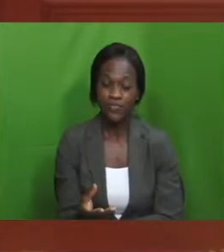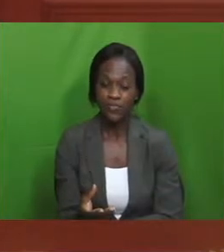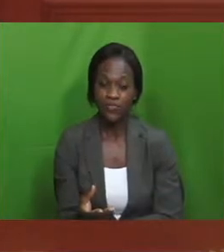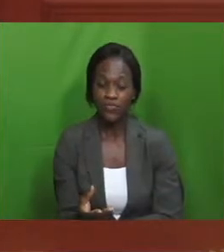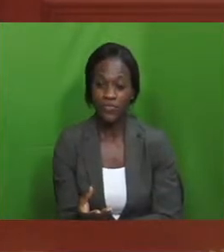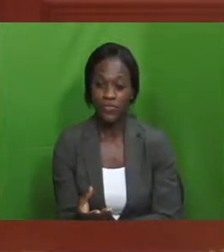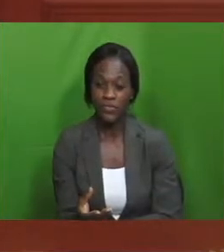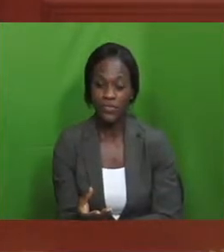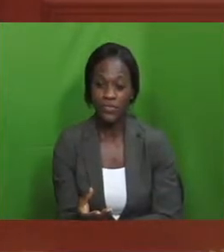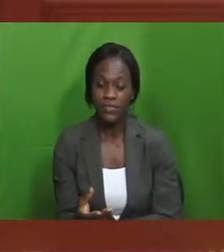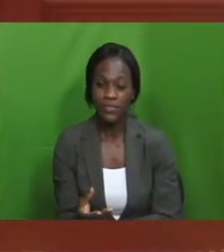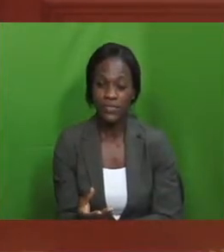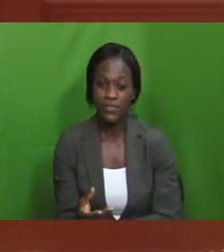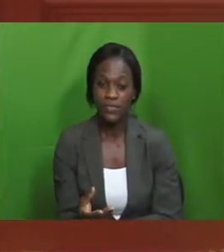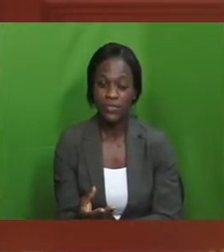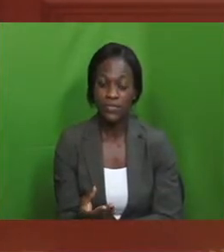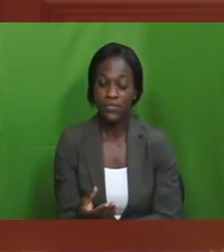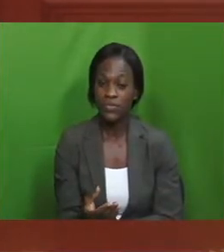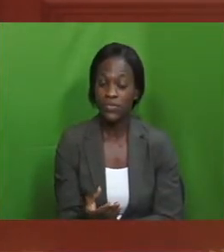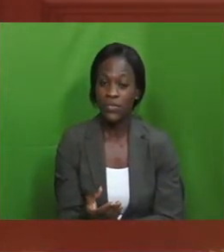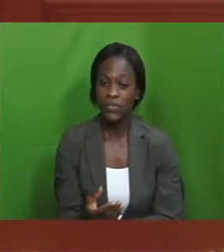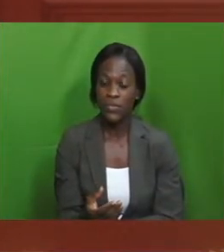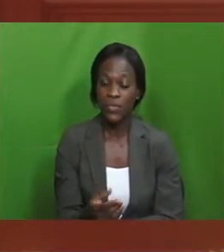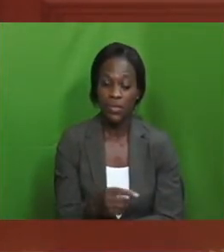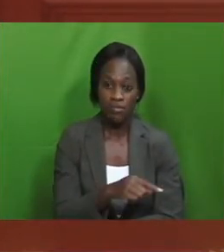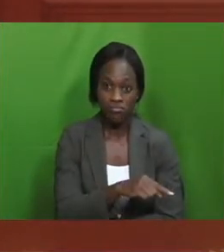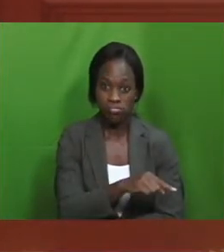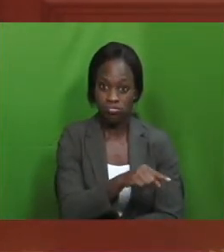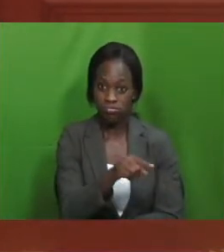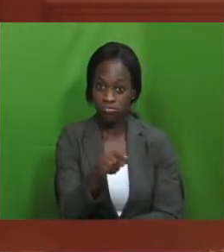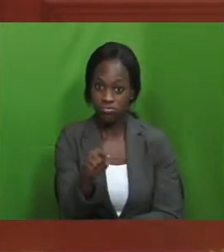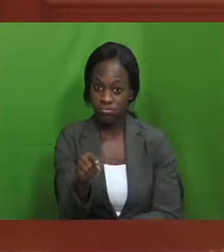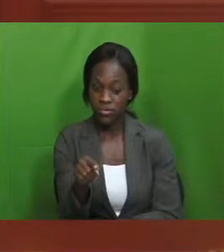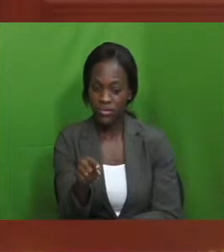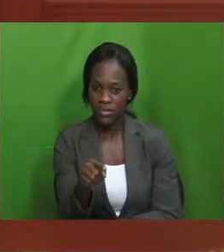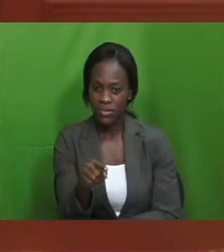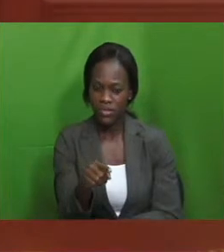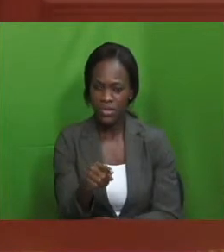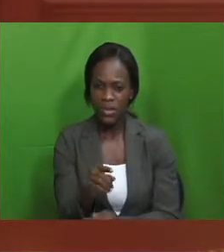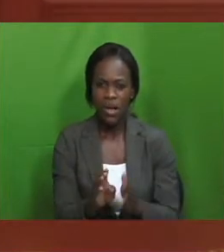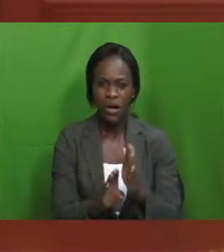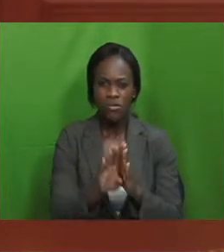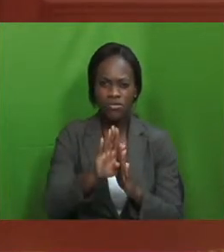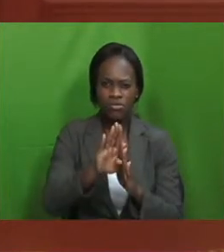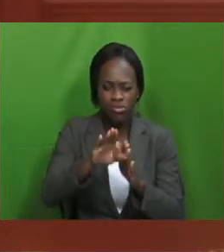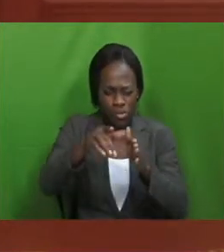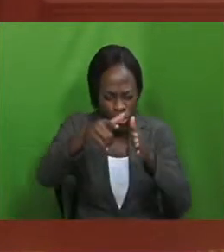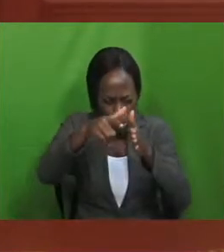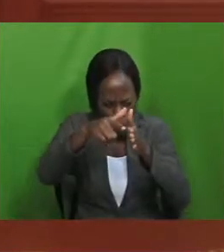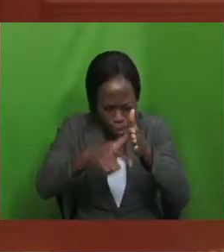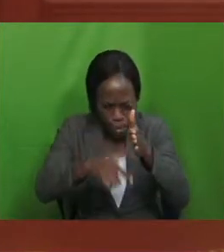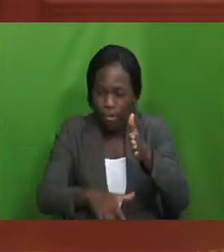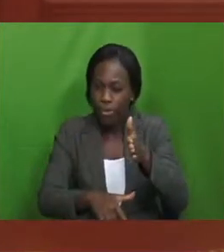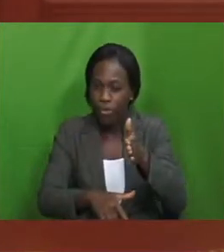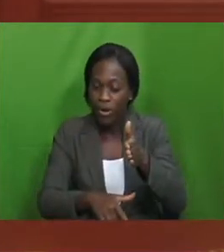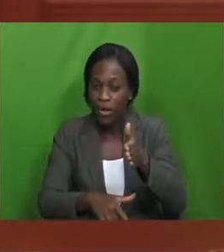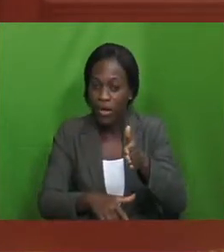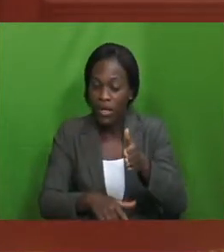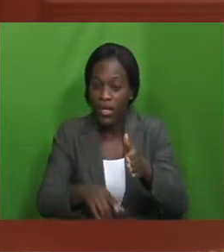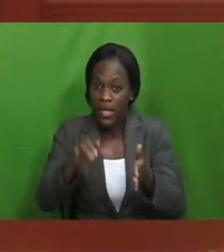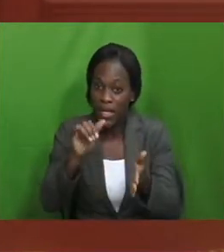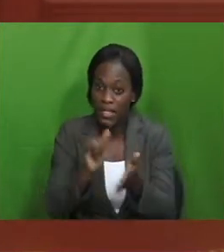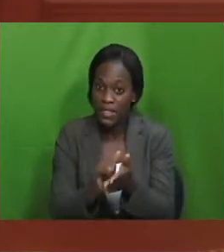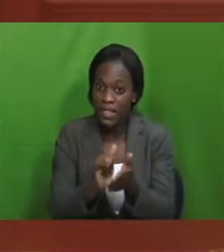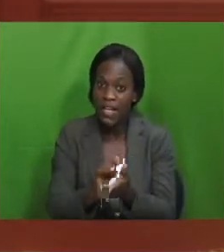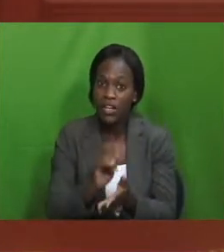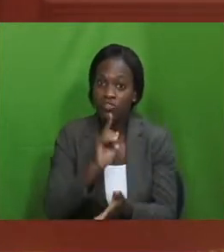1.3%. Growth in the above sectors have declined, and that remains a fact of our